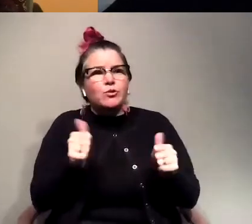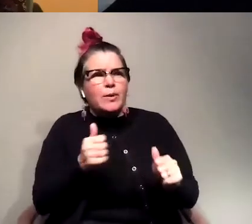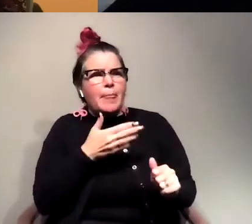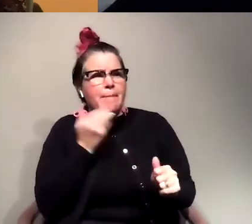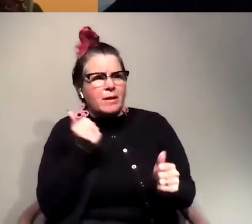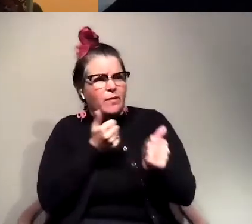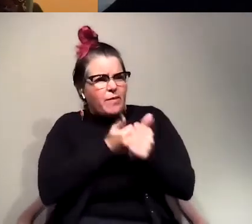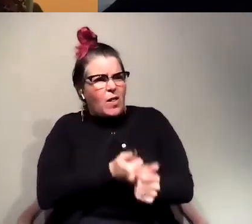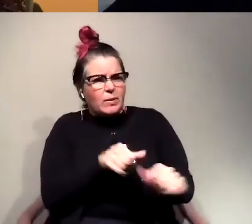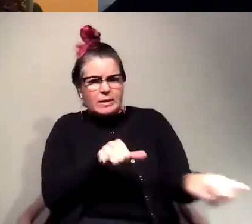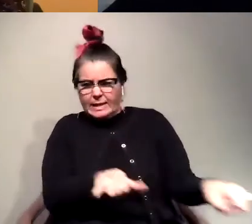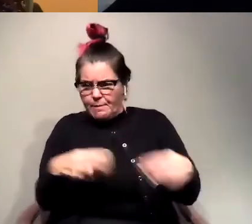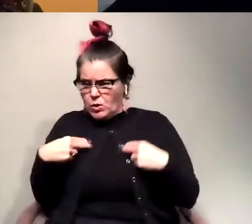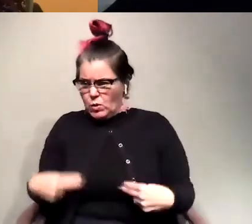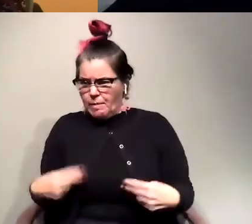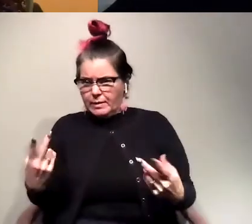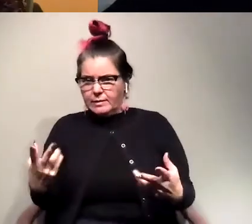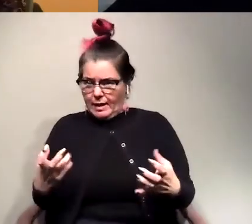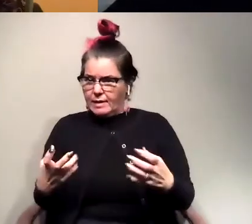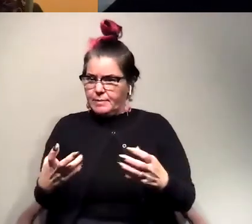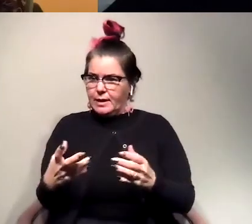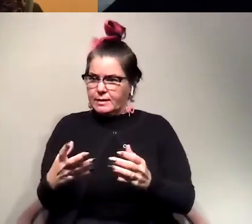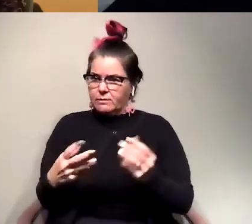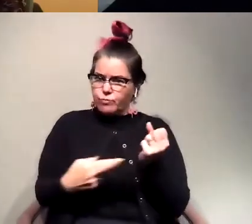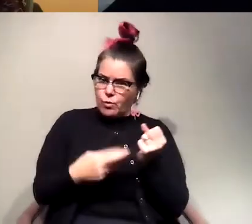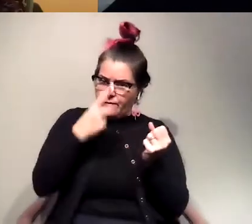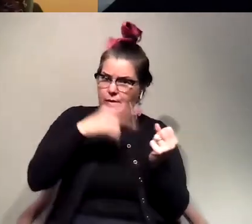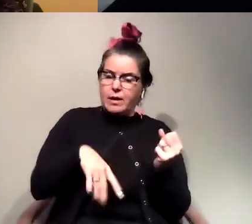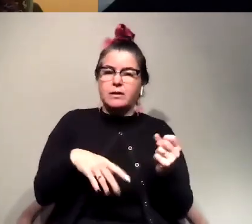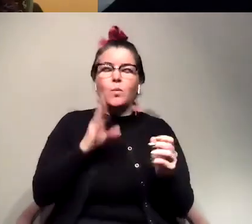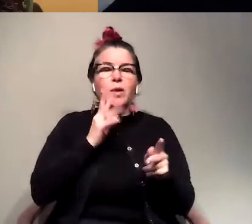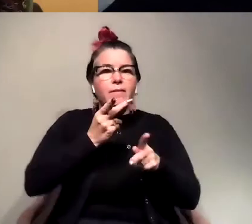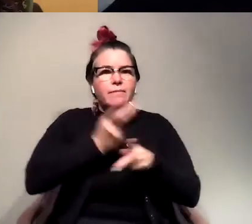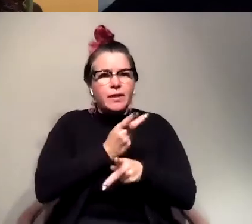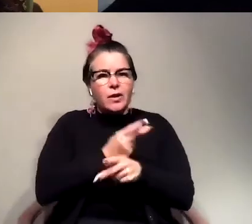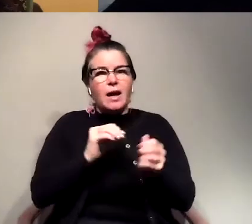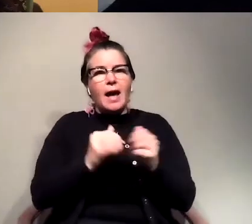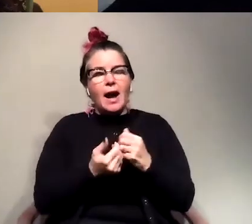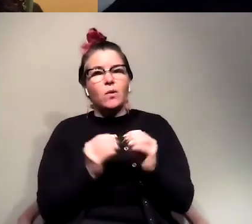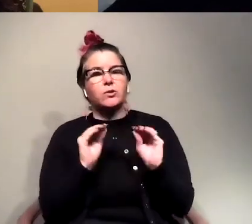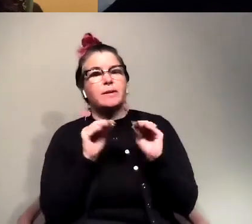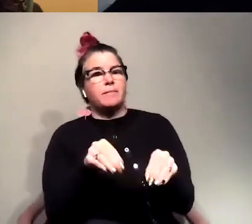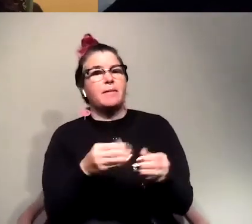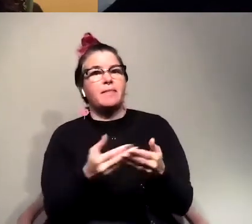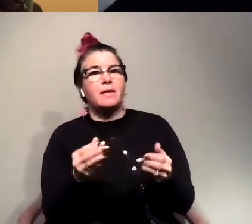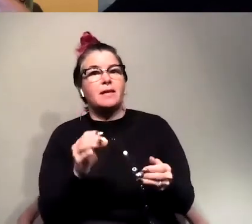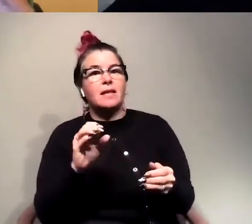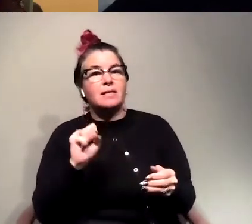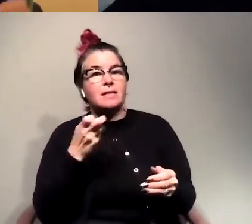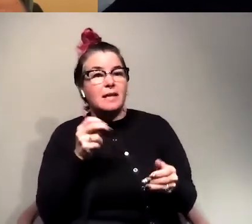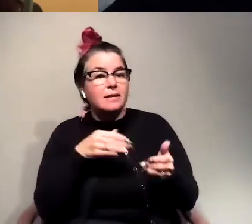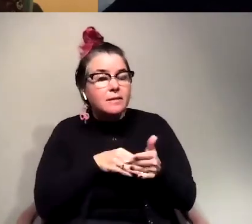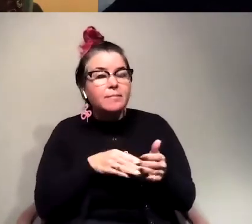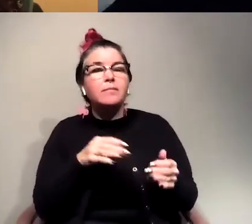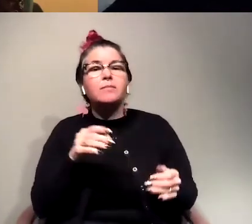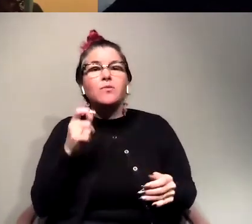what the humans do, because that's what it's being rewarded for. So it'll actually figure out how to implement things like sexism and racism, and will